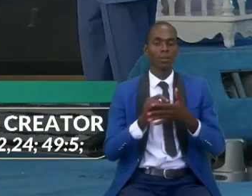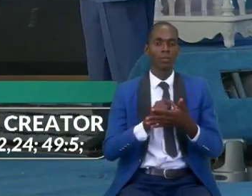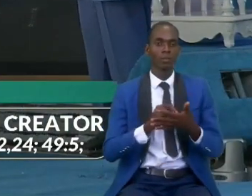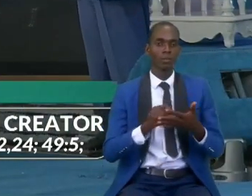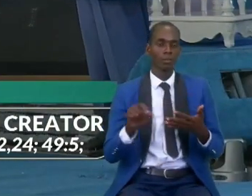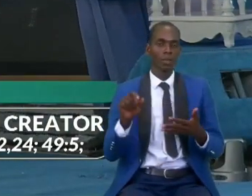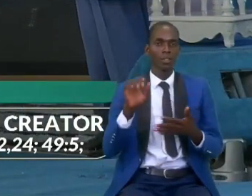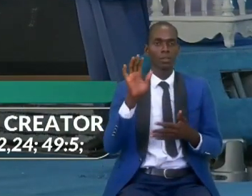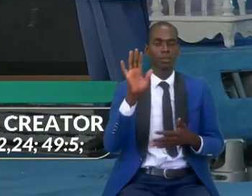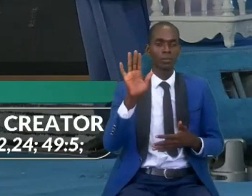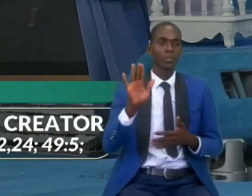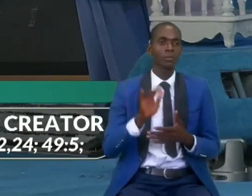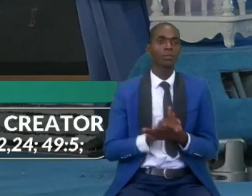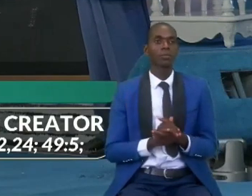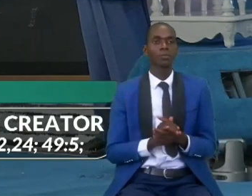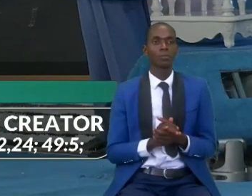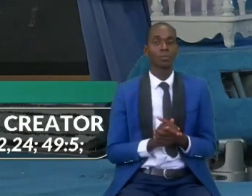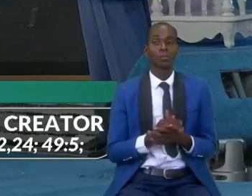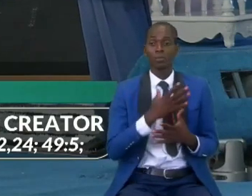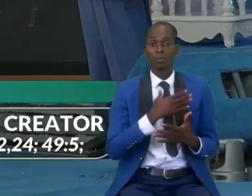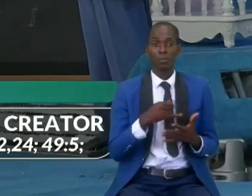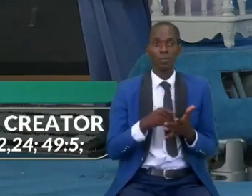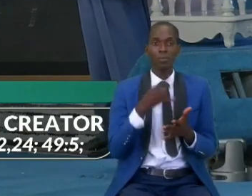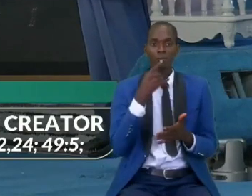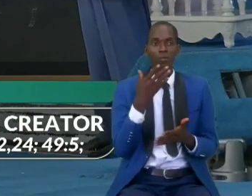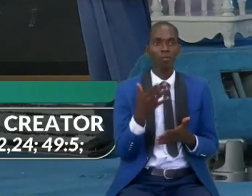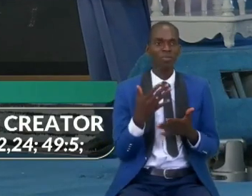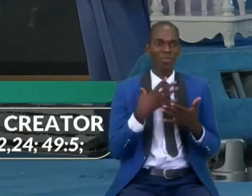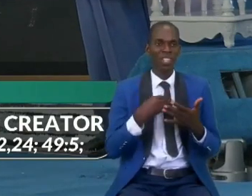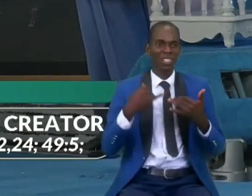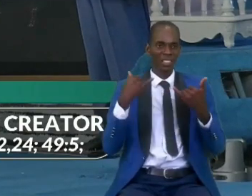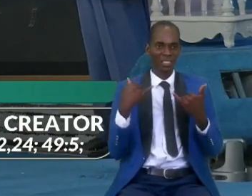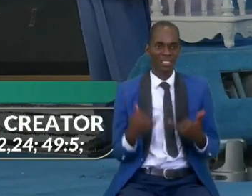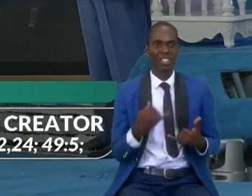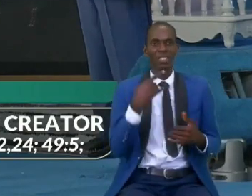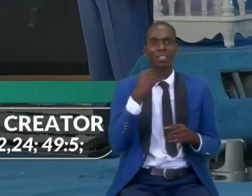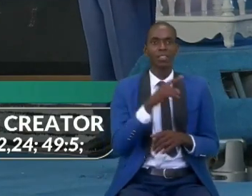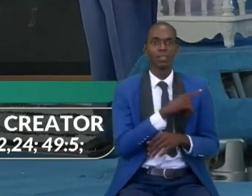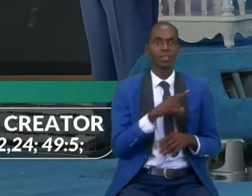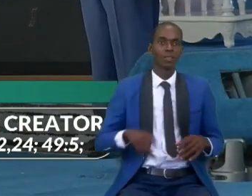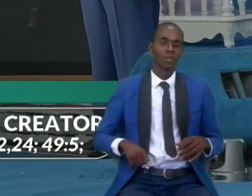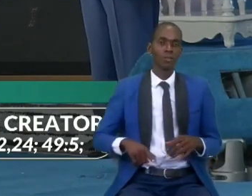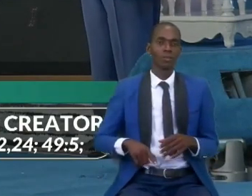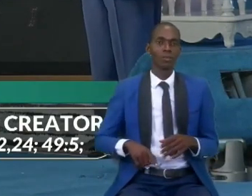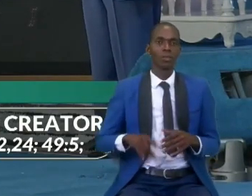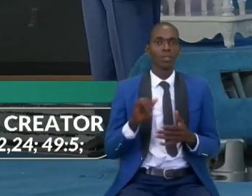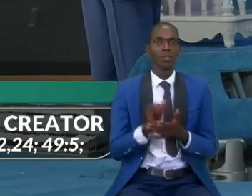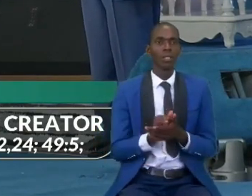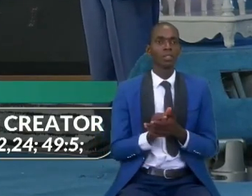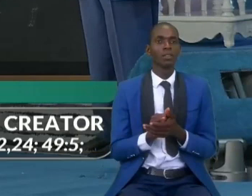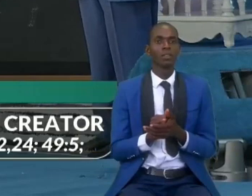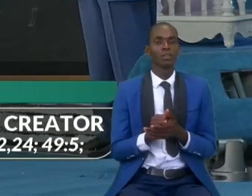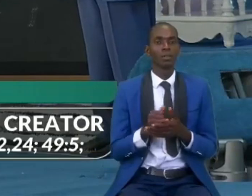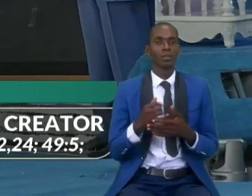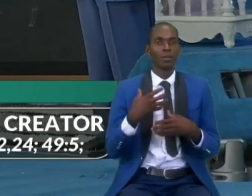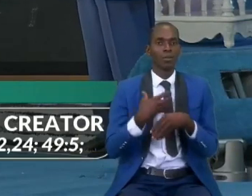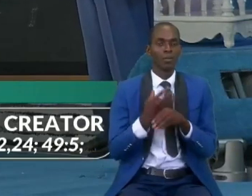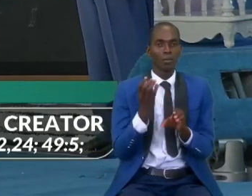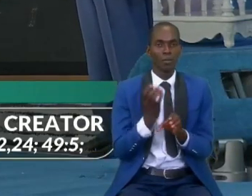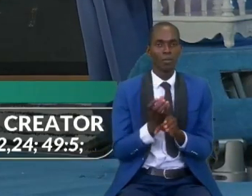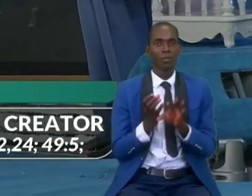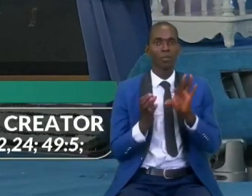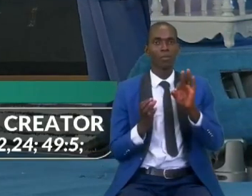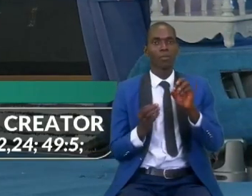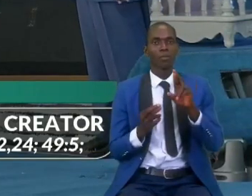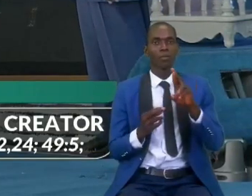and now says the Lord that formed me. He understands. You